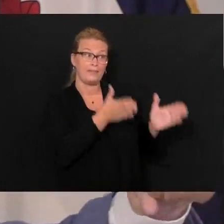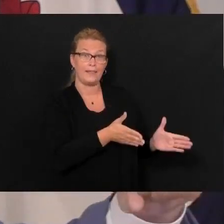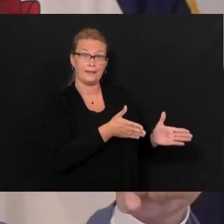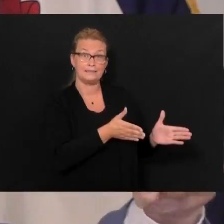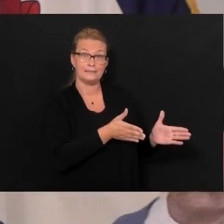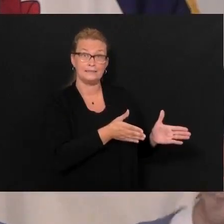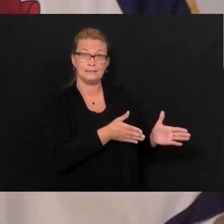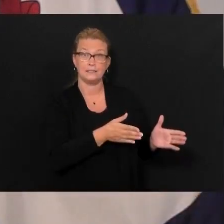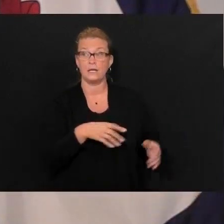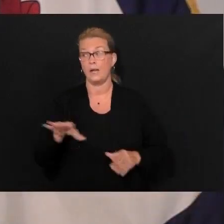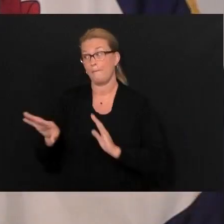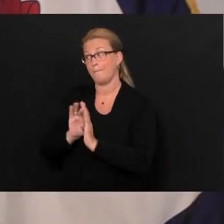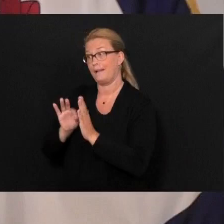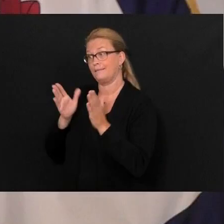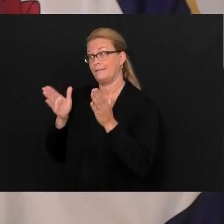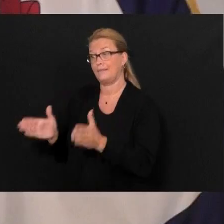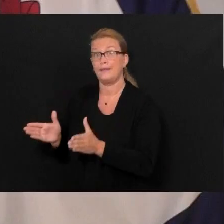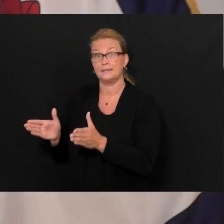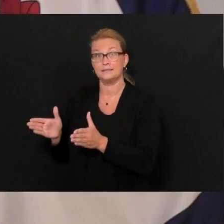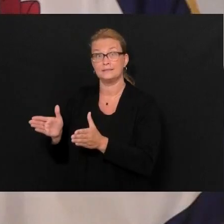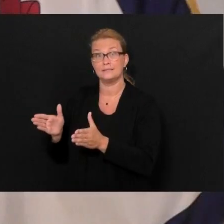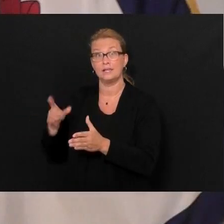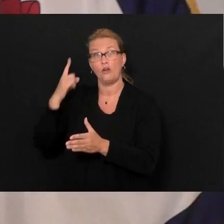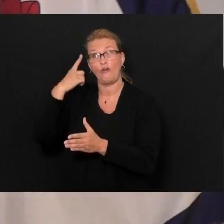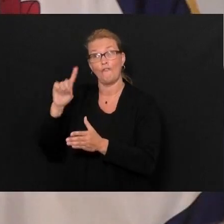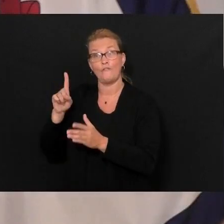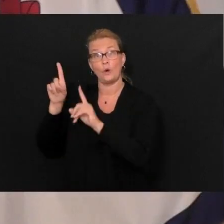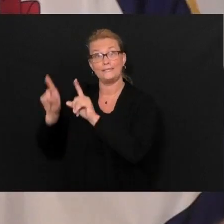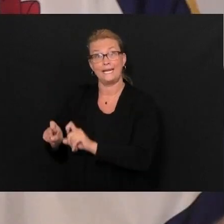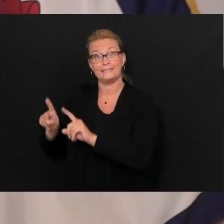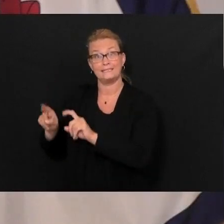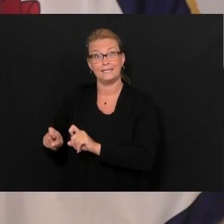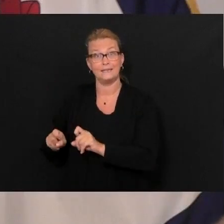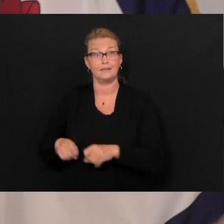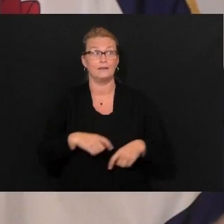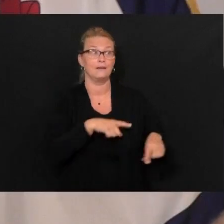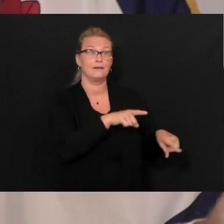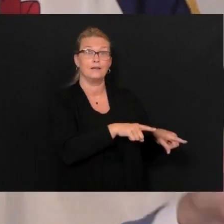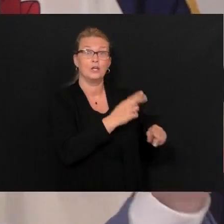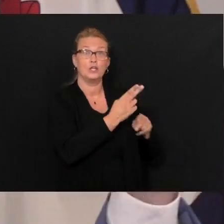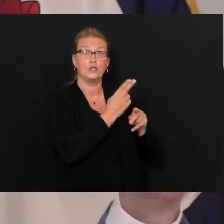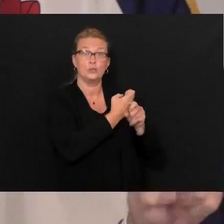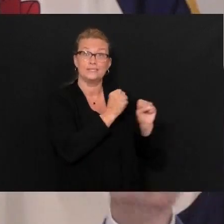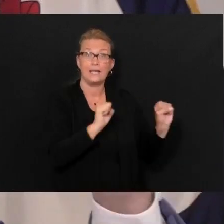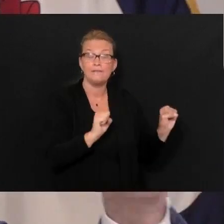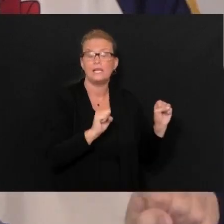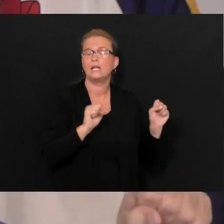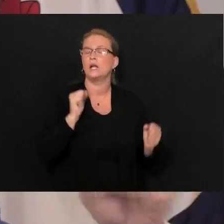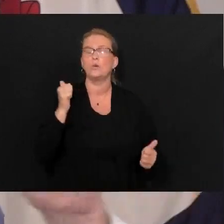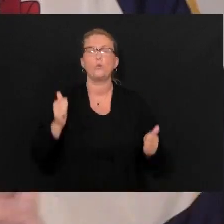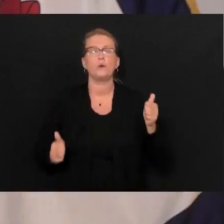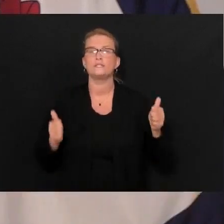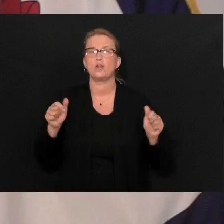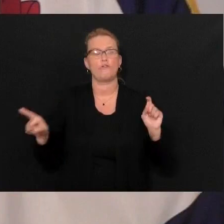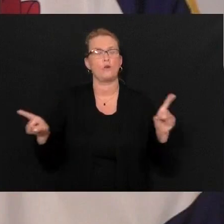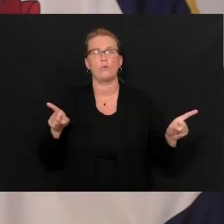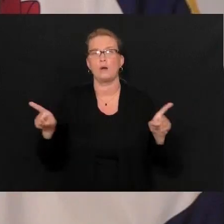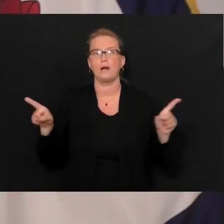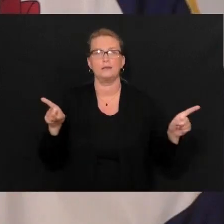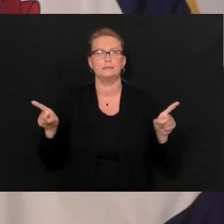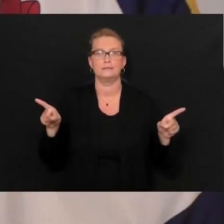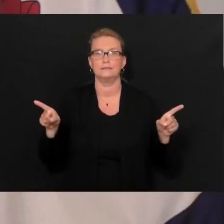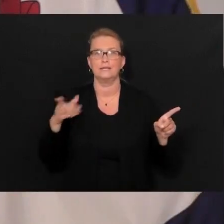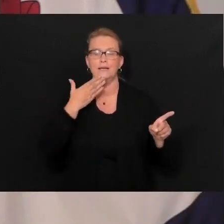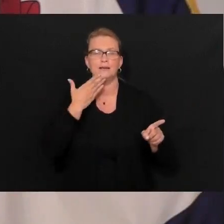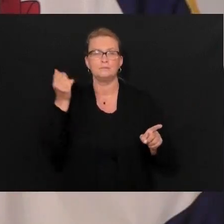rate, you go this way on the positivity rate and test like crazy. Whichever one is better